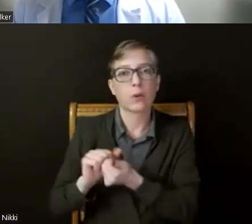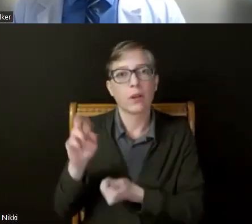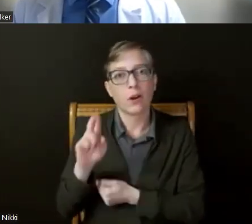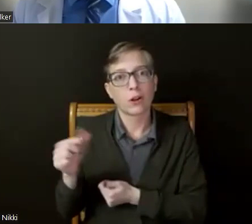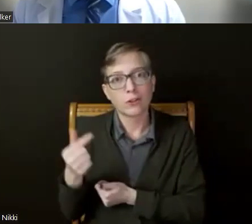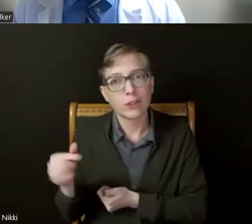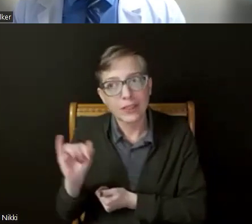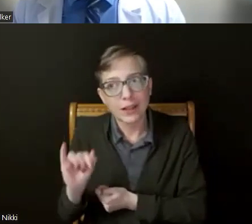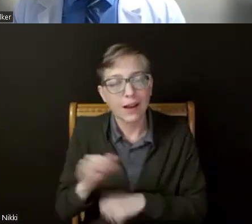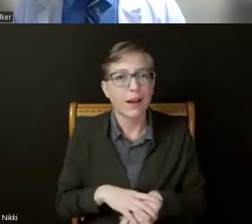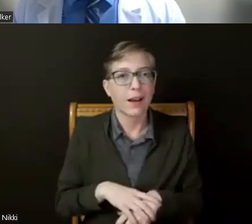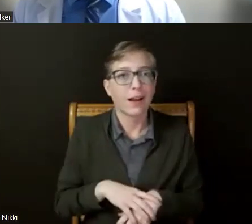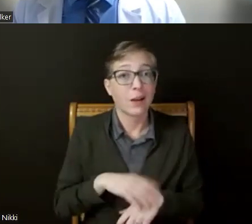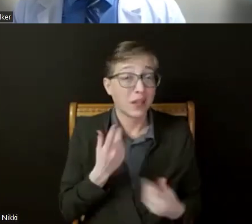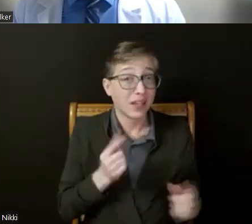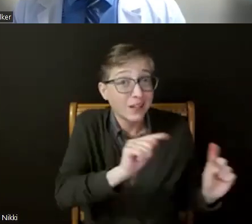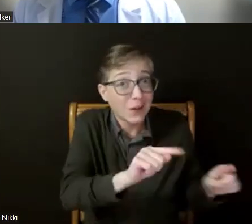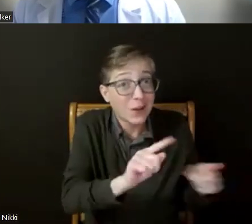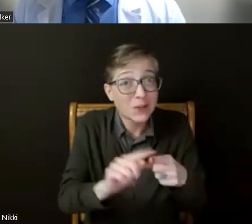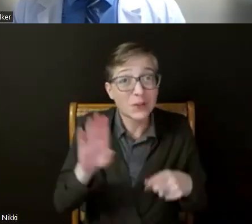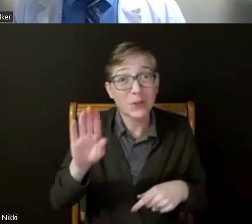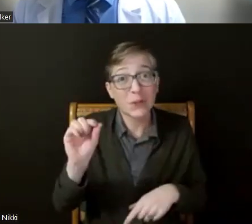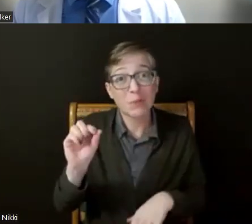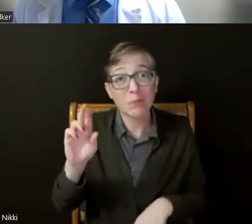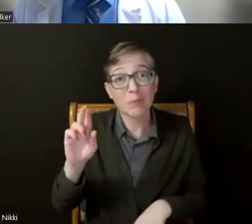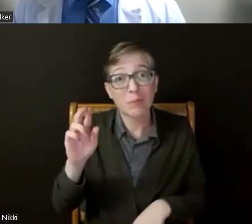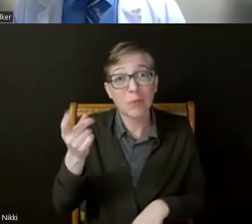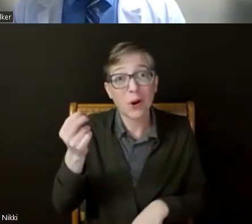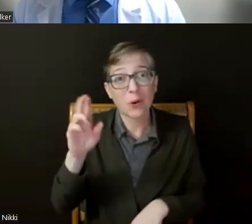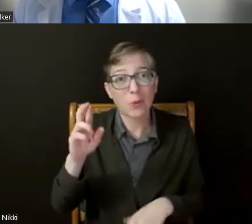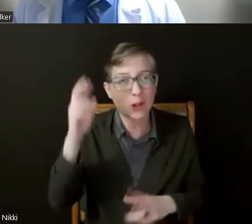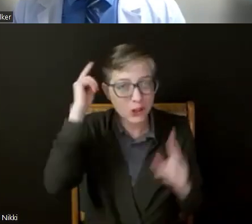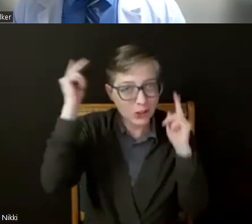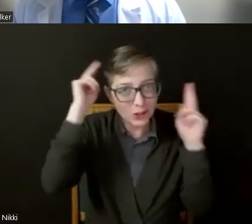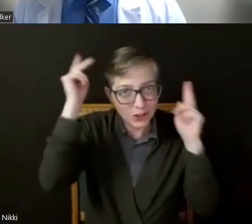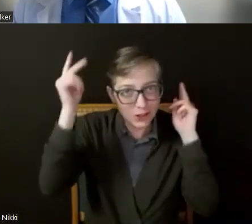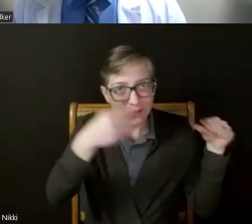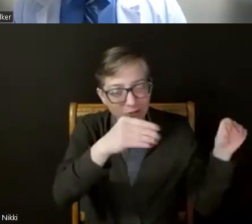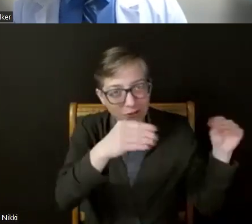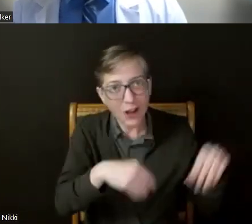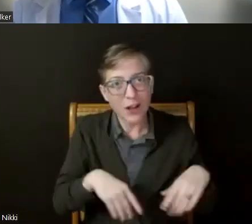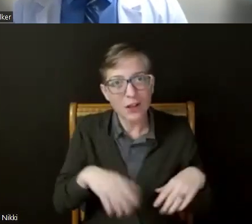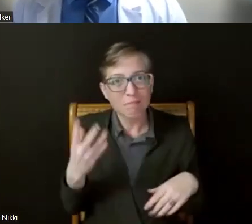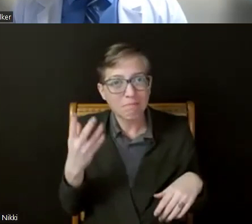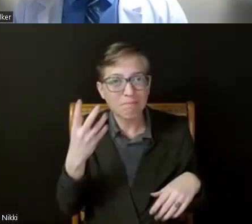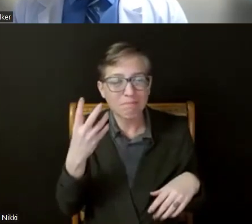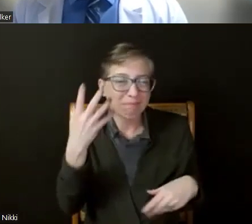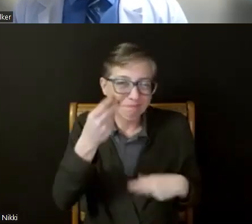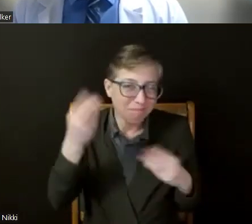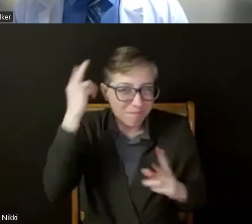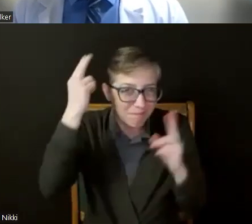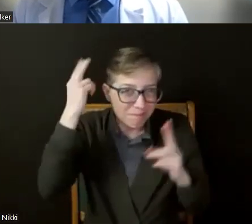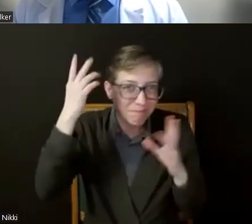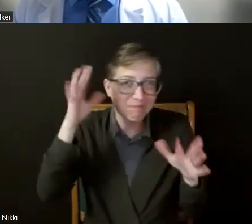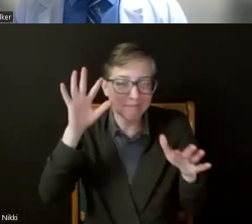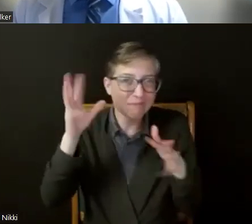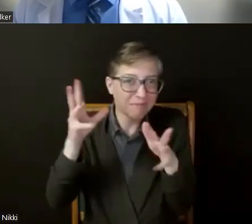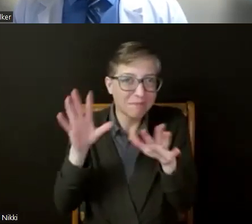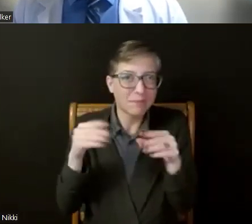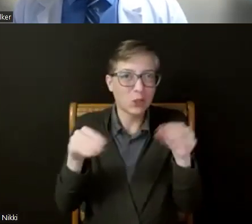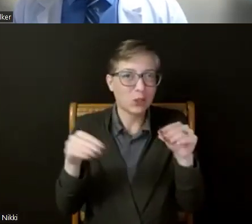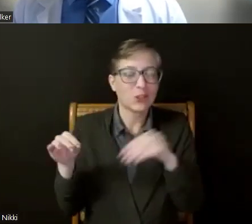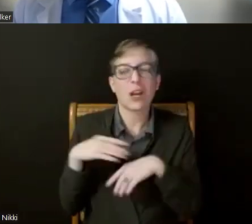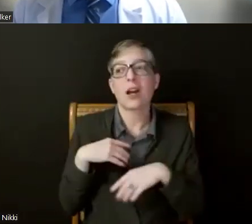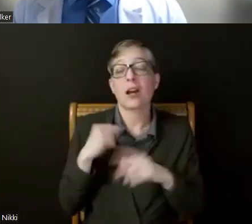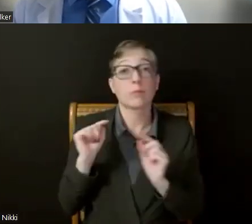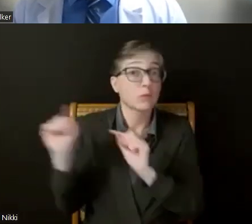shops, educating them to educate our high-risk populations. We've done work where we've gone to the mall. We've done work with our